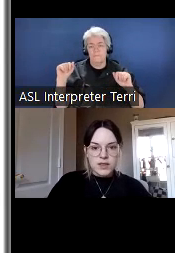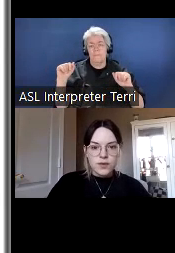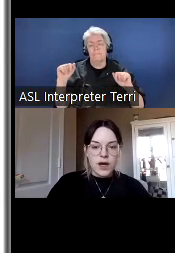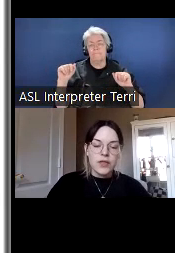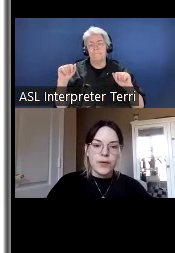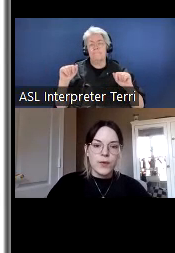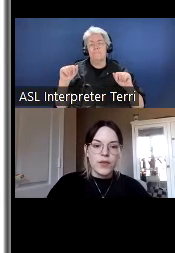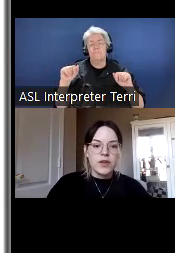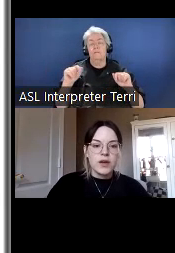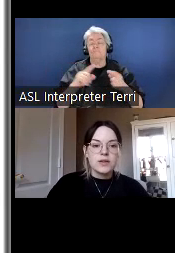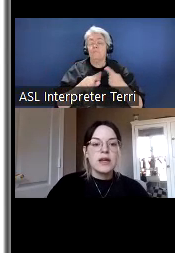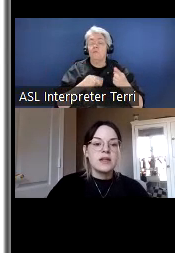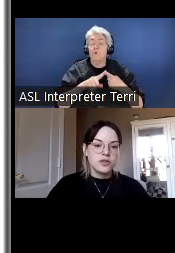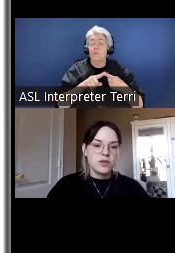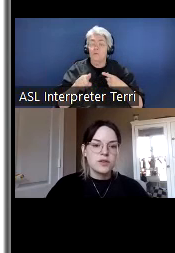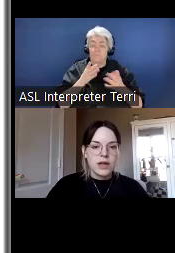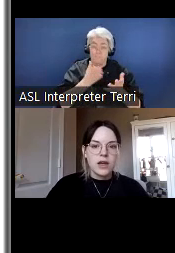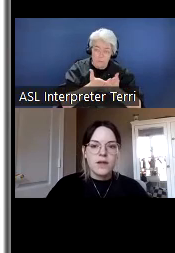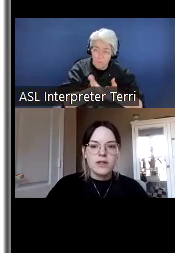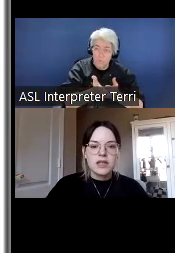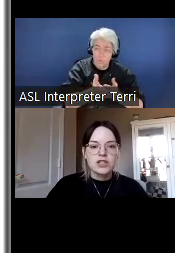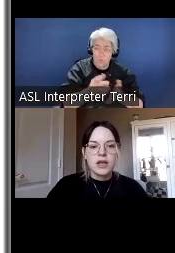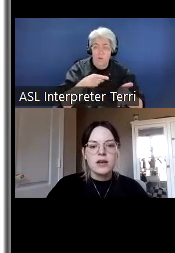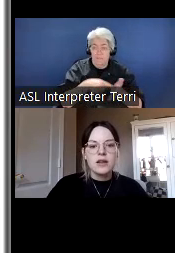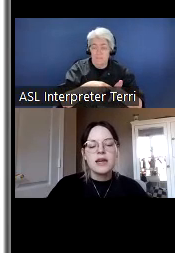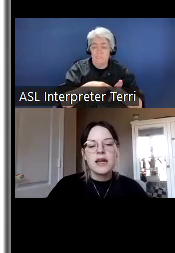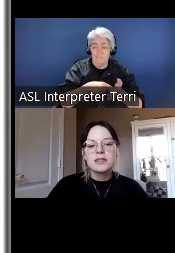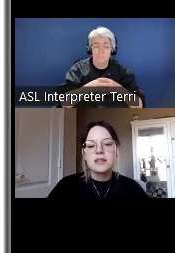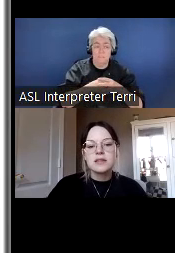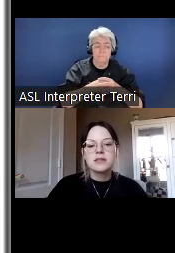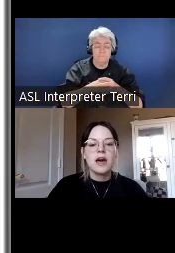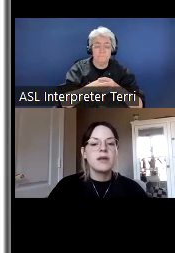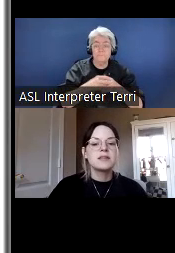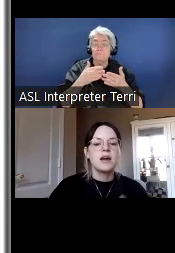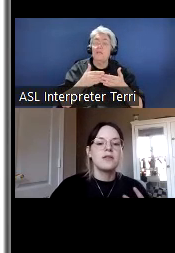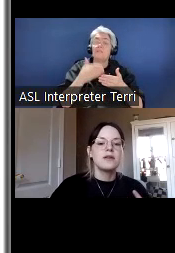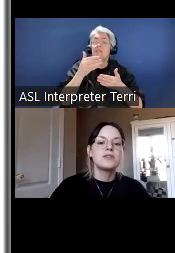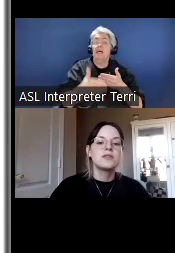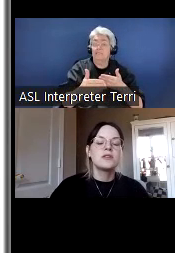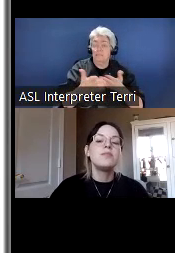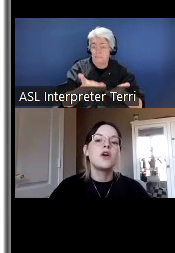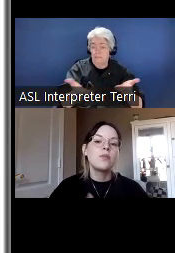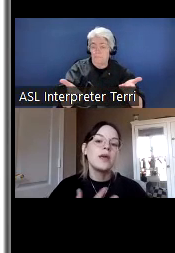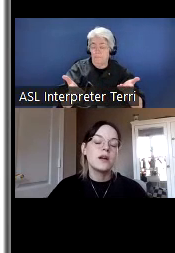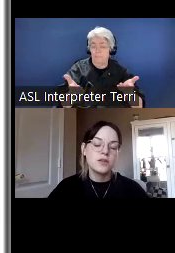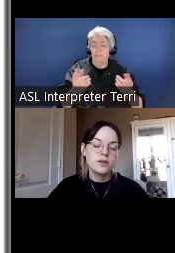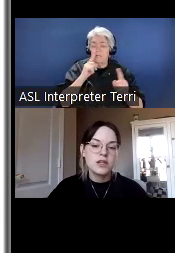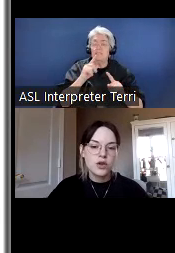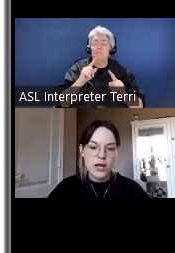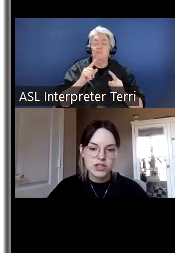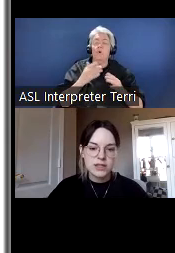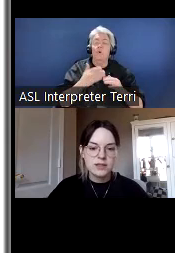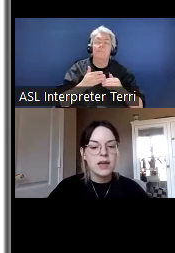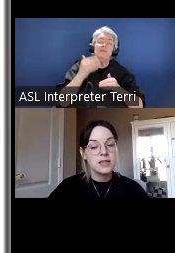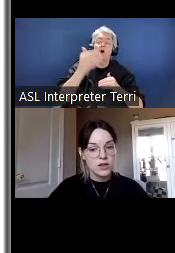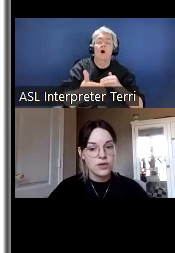So once you've gotten through the initial screening conversation, the next step is time to go beyond those